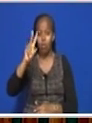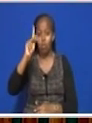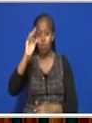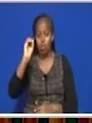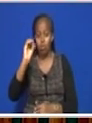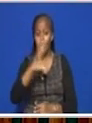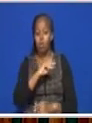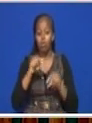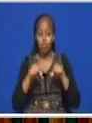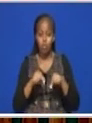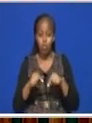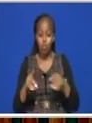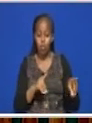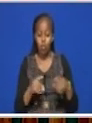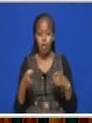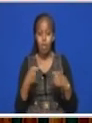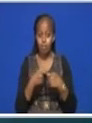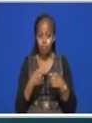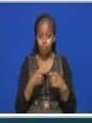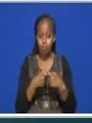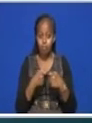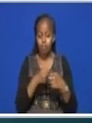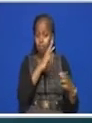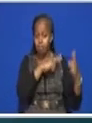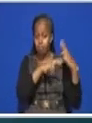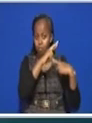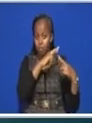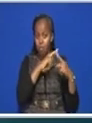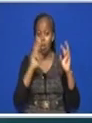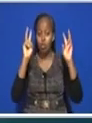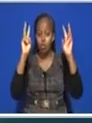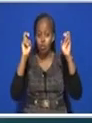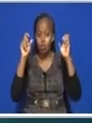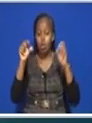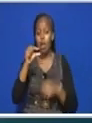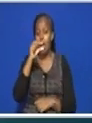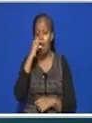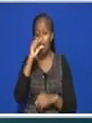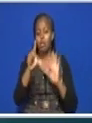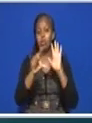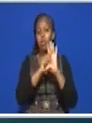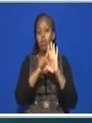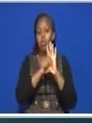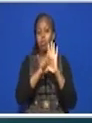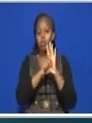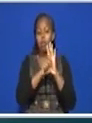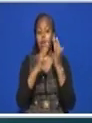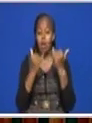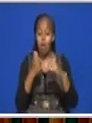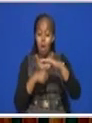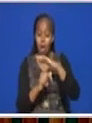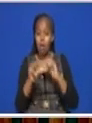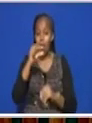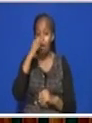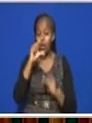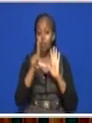to revise physics. Our topic of discussion today is gas laws. Now, under gas laws,